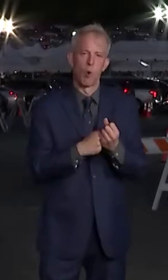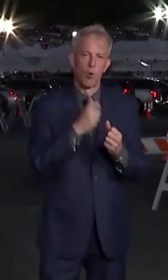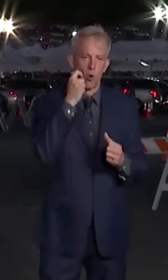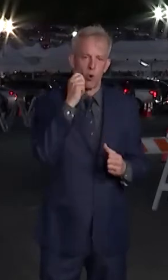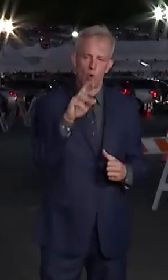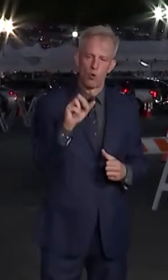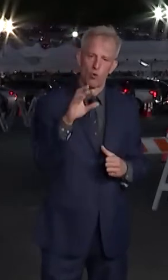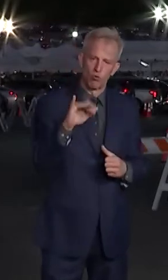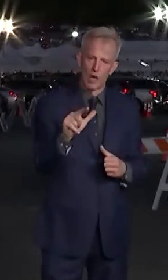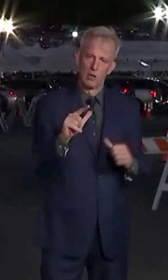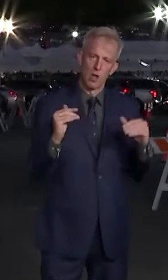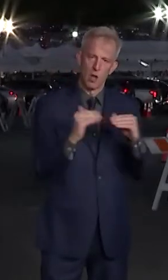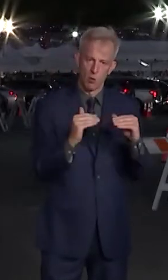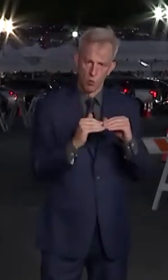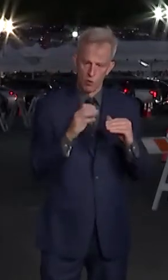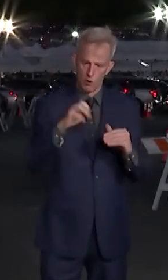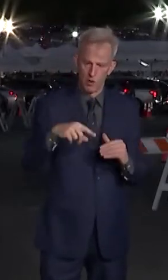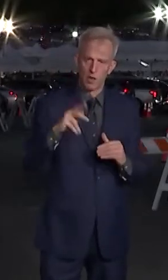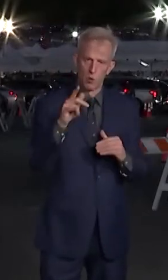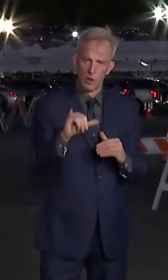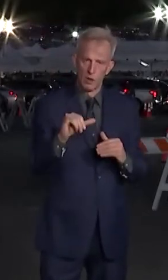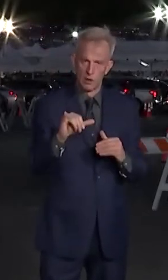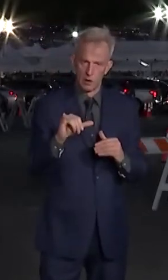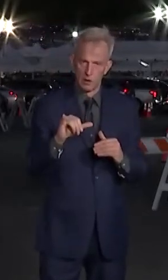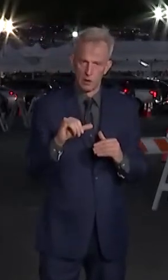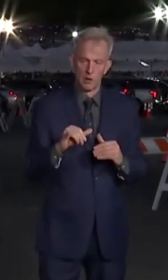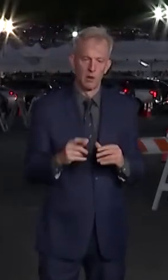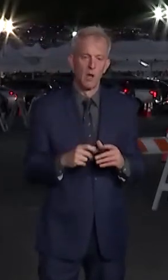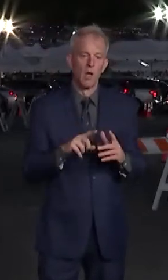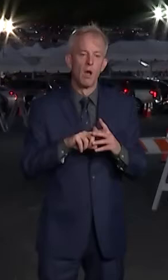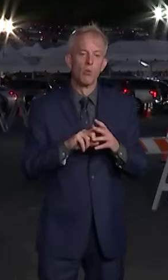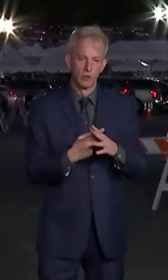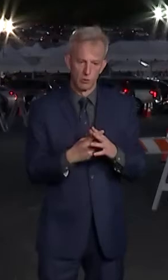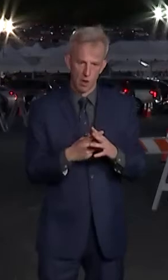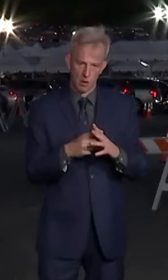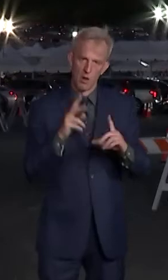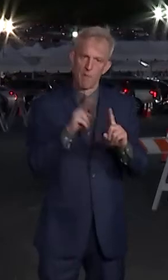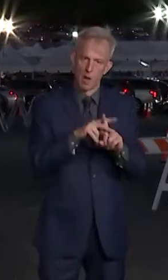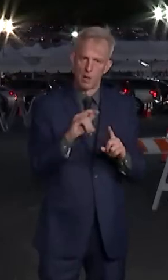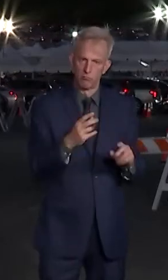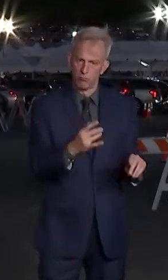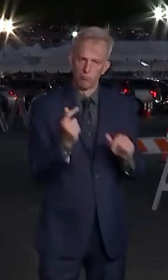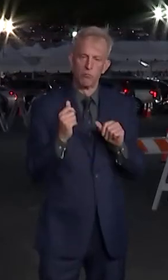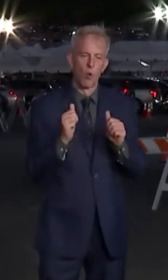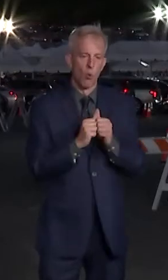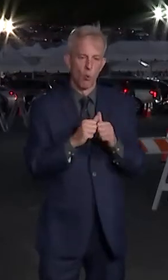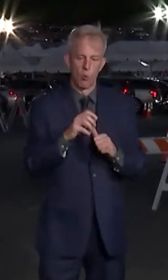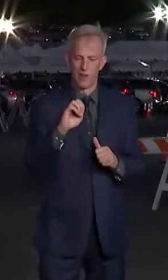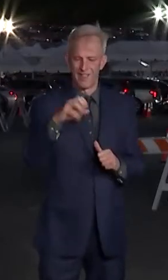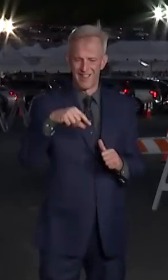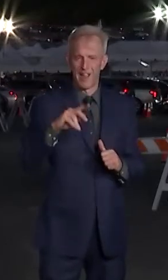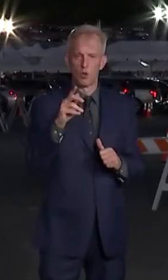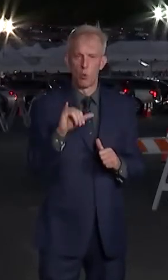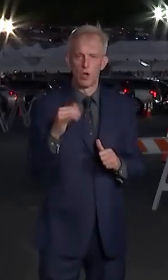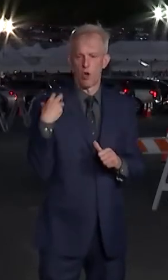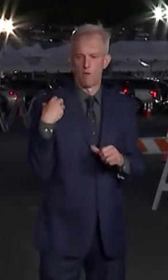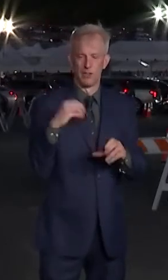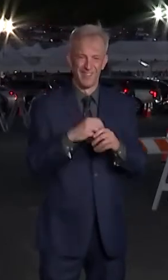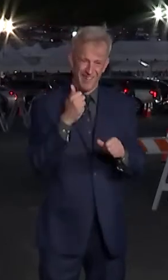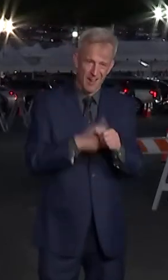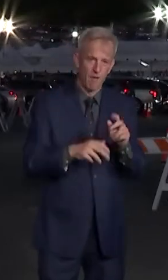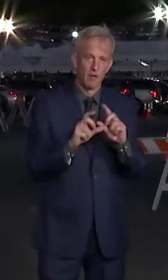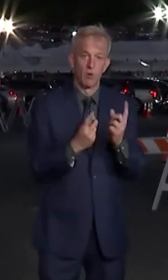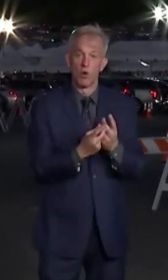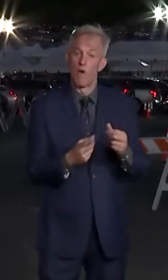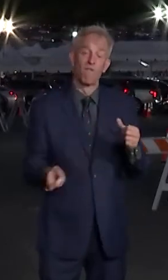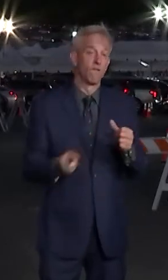government. And we started implementing it right away, with equity officers in every single city department. Our first chief